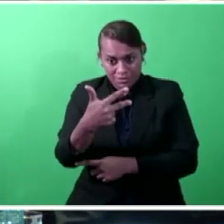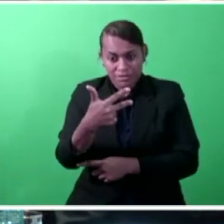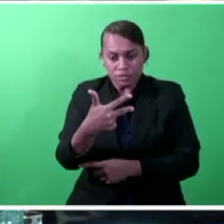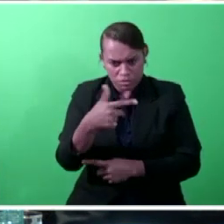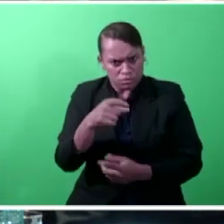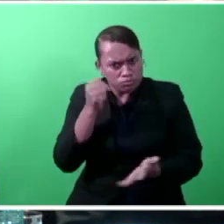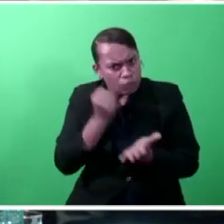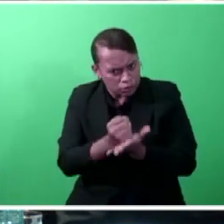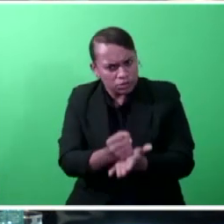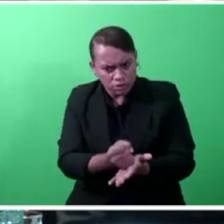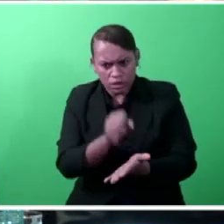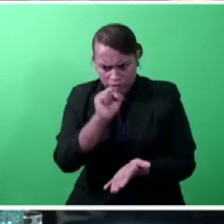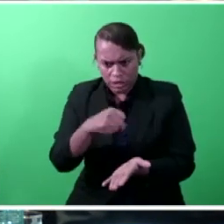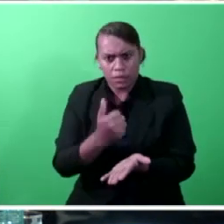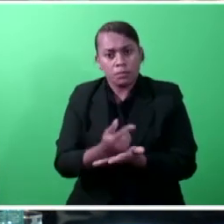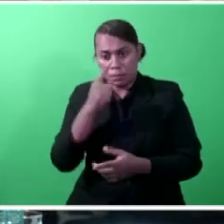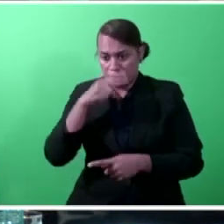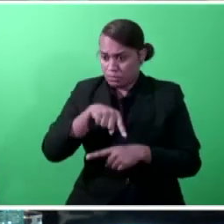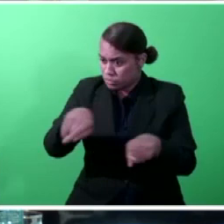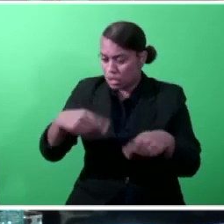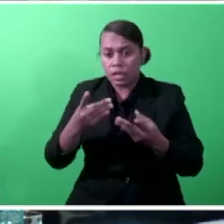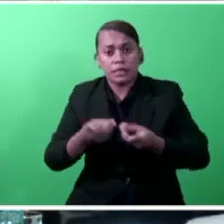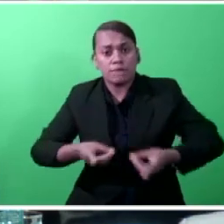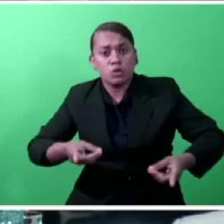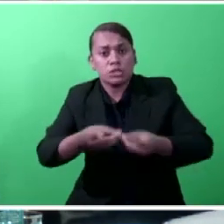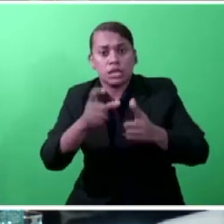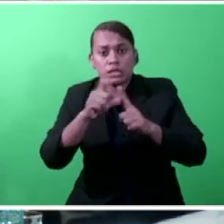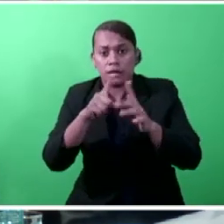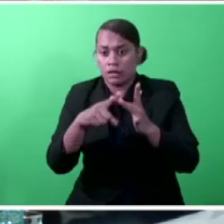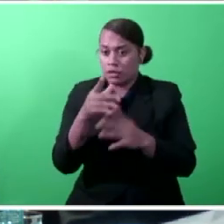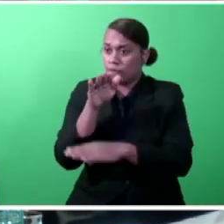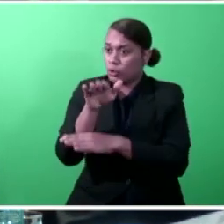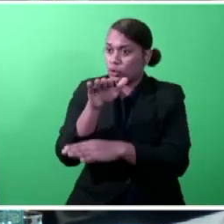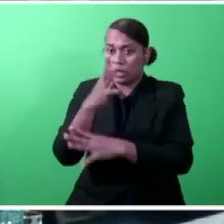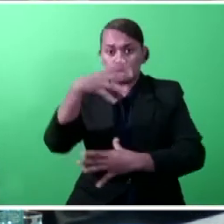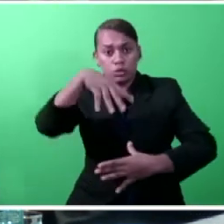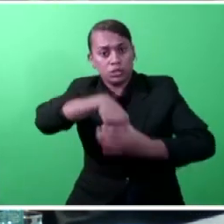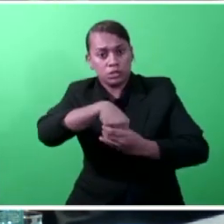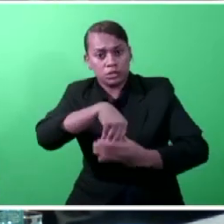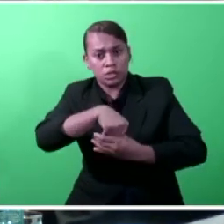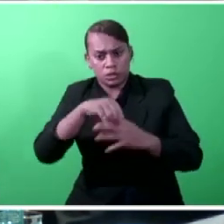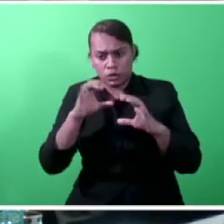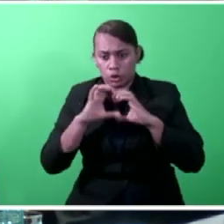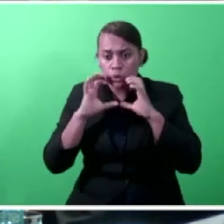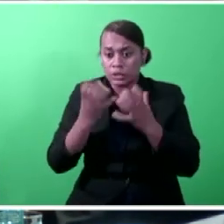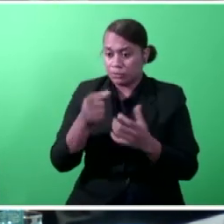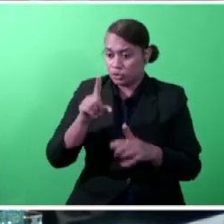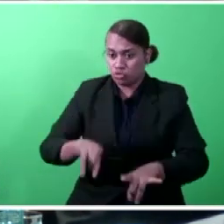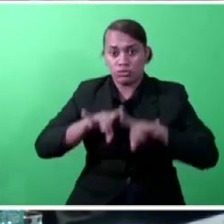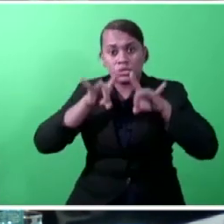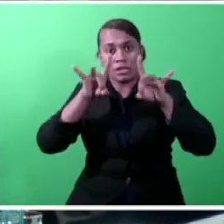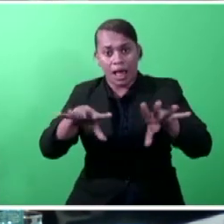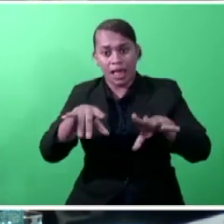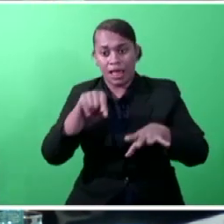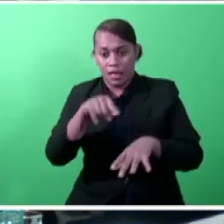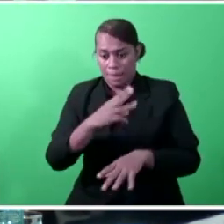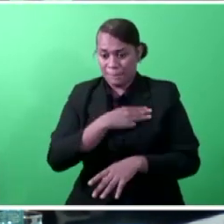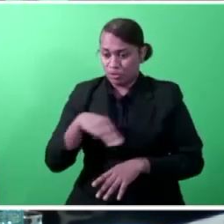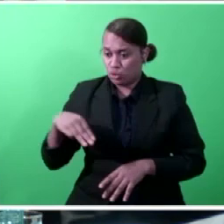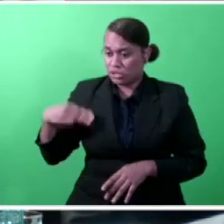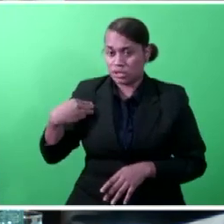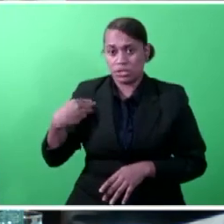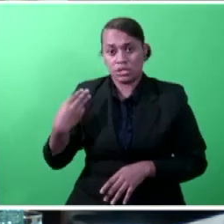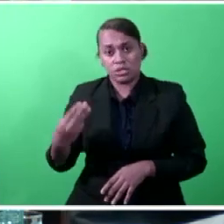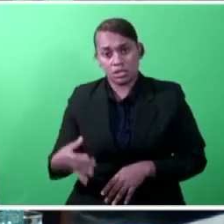people. The Department of Foreign Affairs and Trade, DFAT, of the Government of Australia, and the Ministry of Foreign Affairs and Trade, MFAT, of